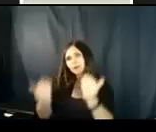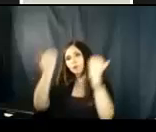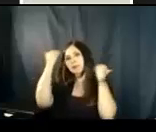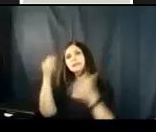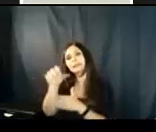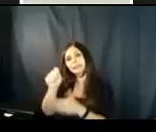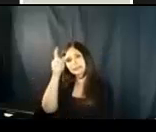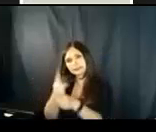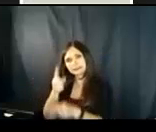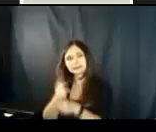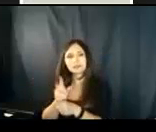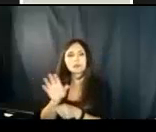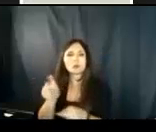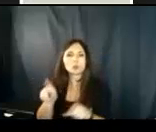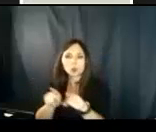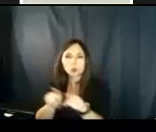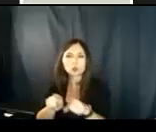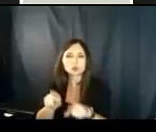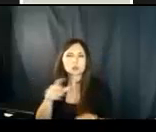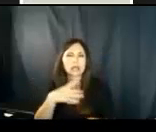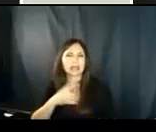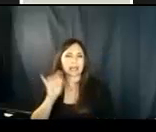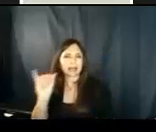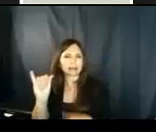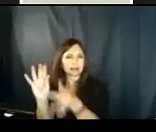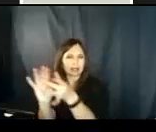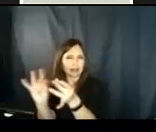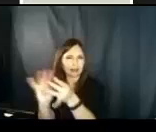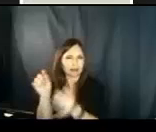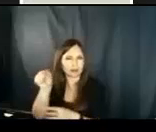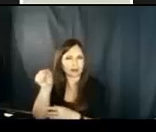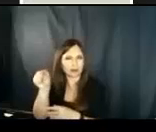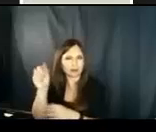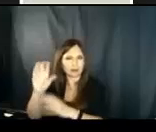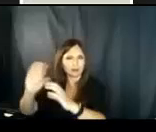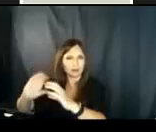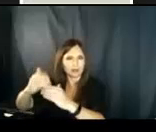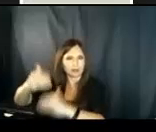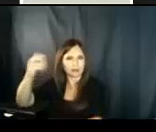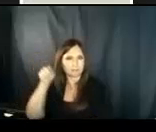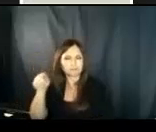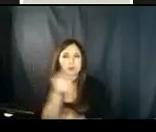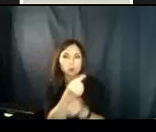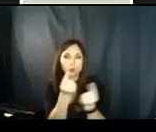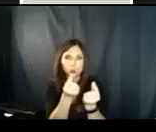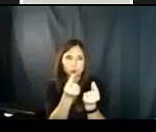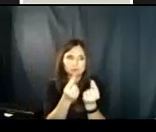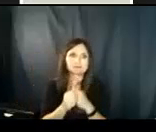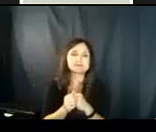is something very important, and I love that you made that comment. One of the things we want to do is we want to